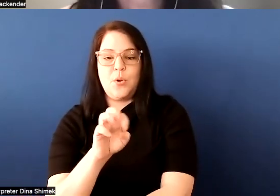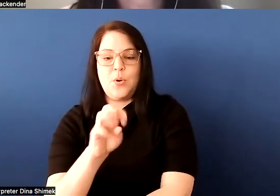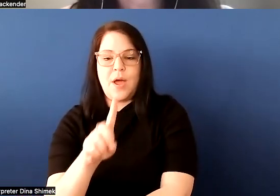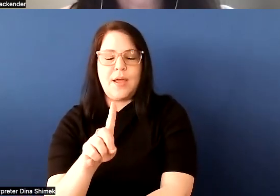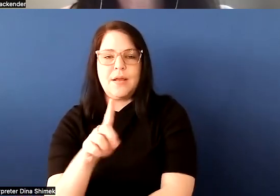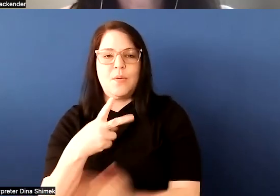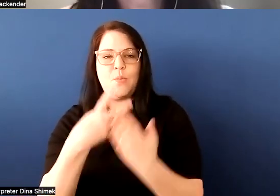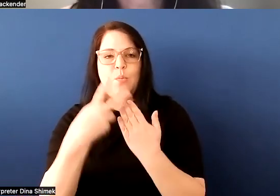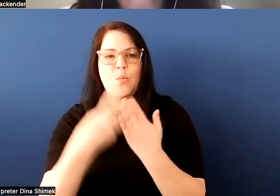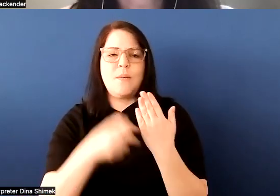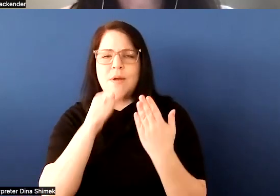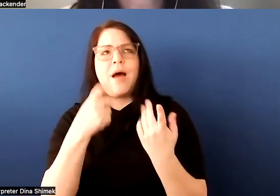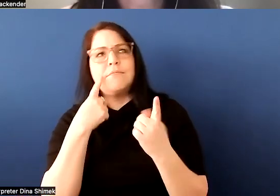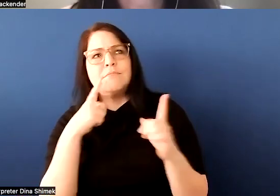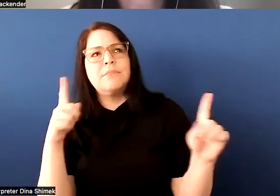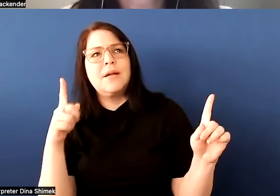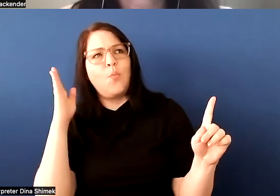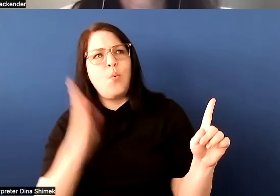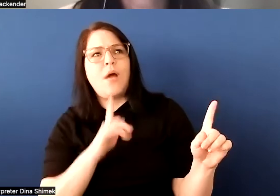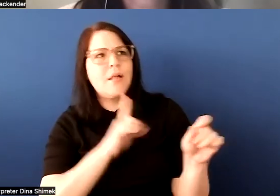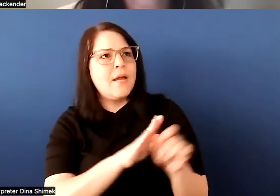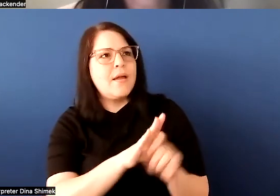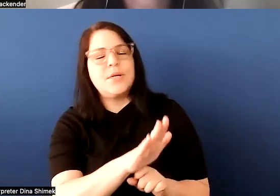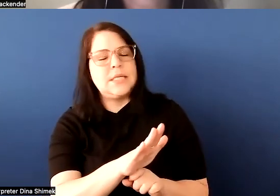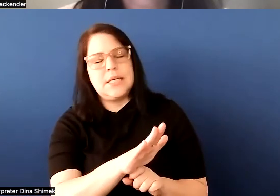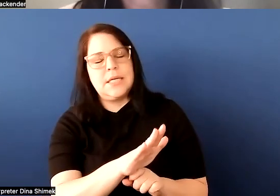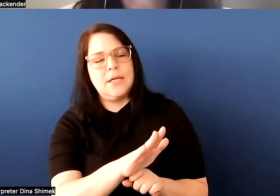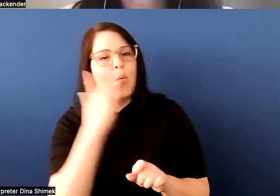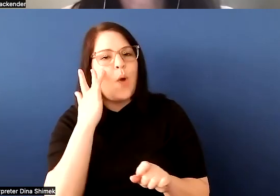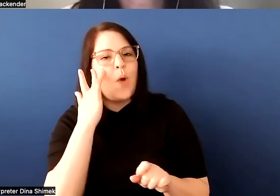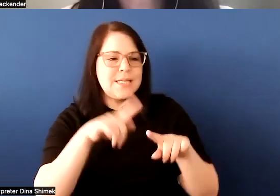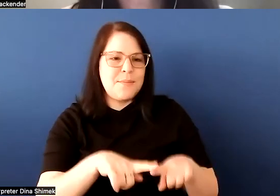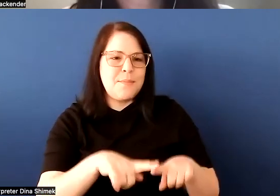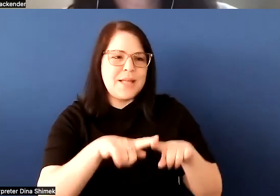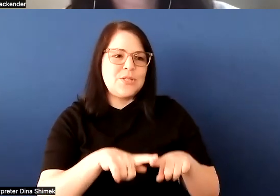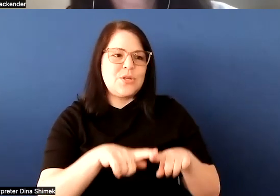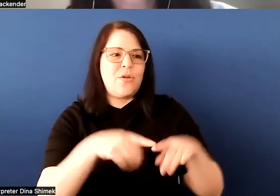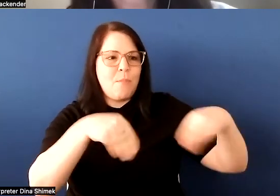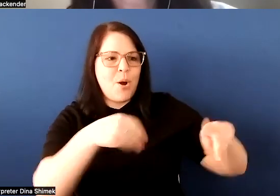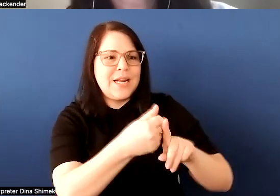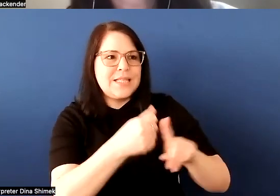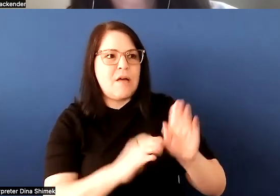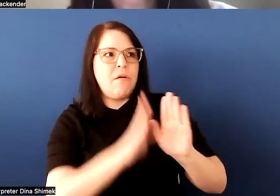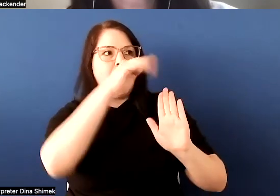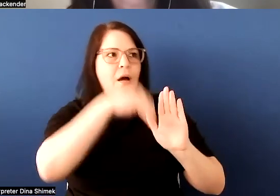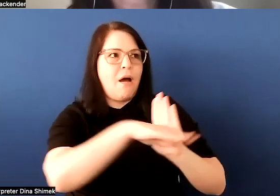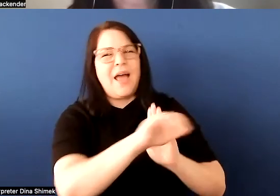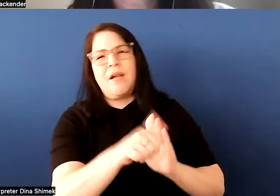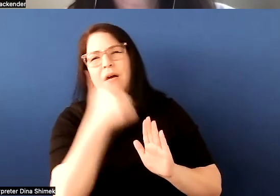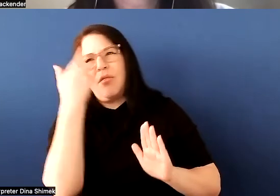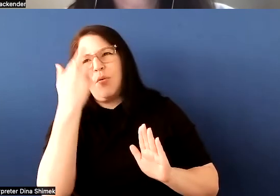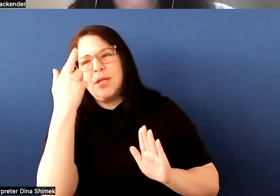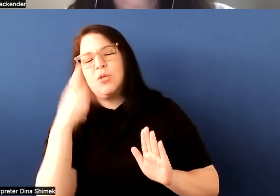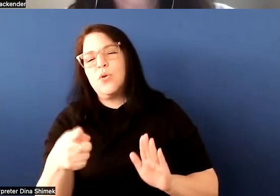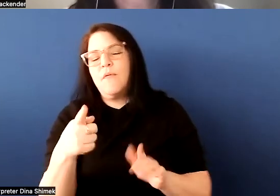is not guaranteed, as John mentioned, and is subject to market conditions, among other things. We certainly encourage you to